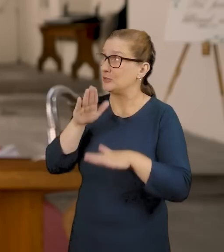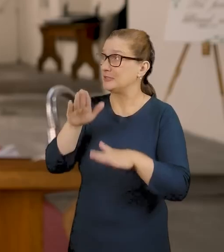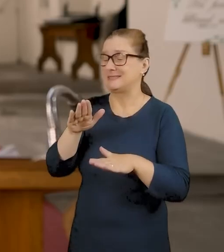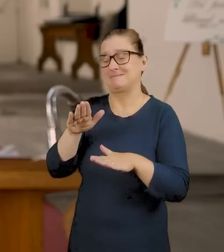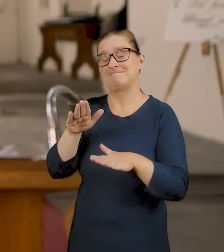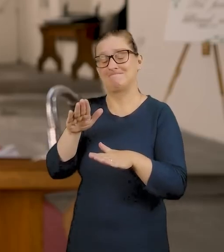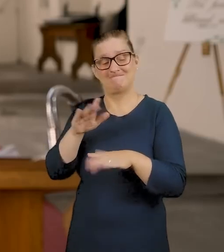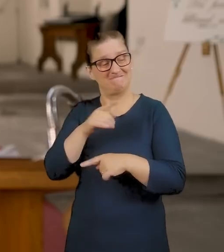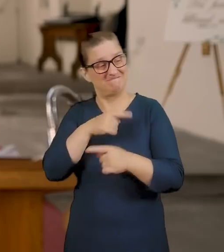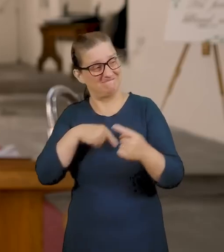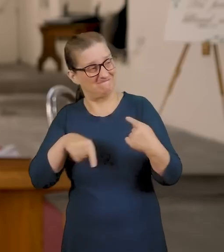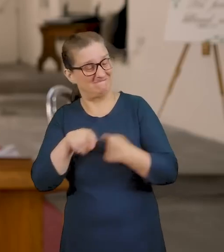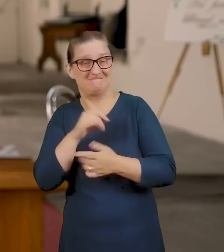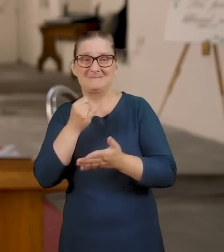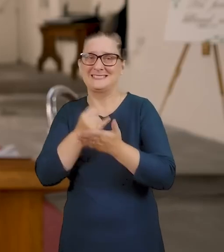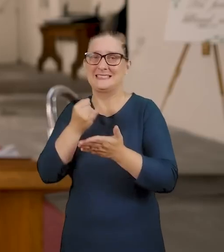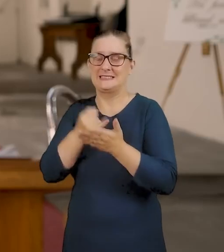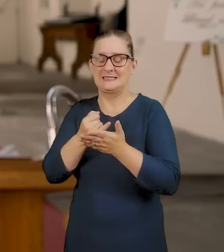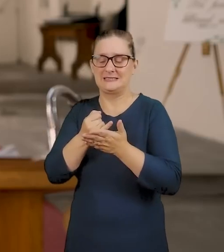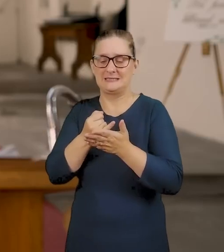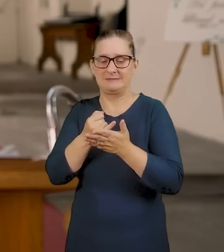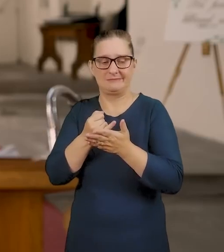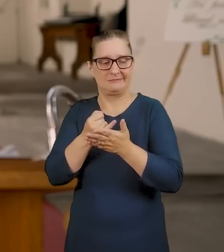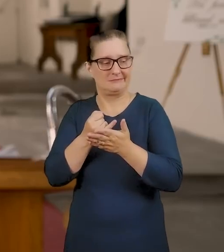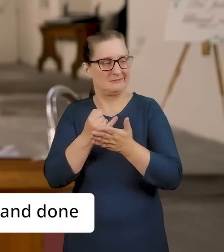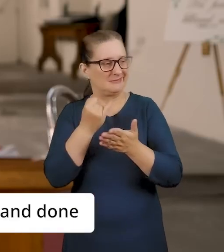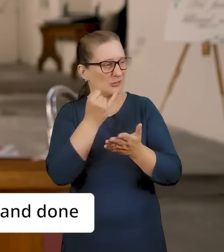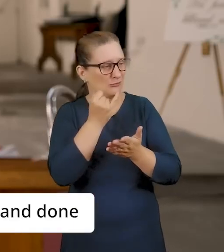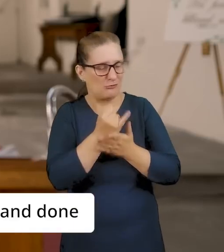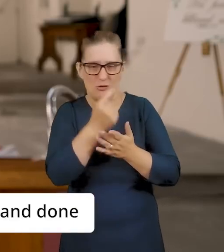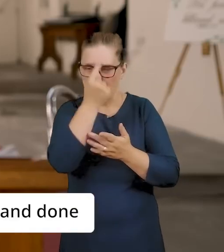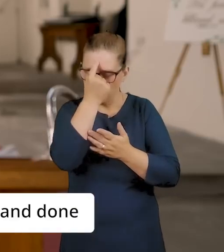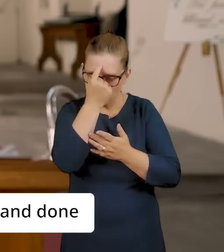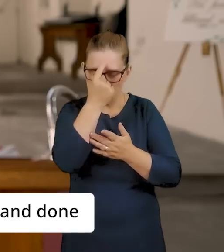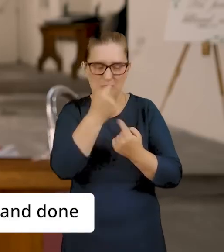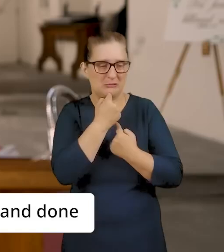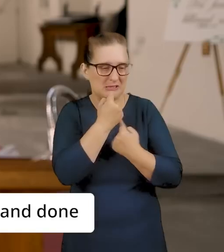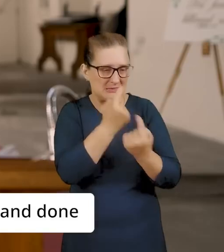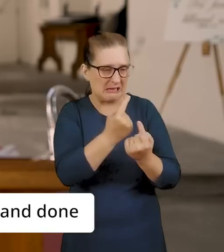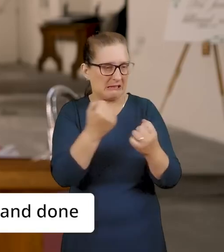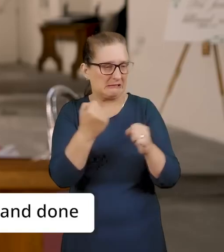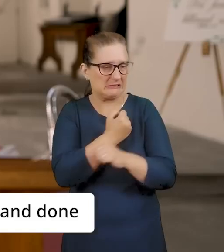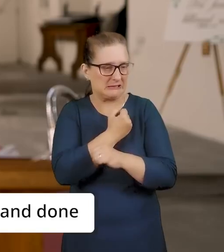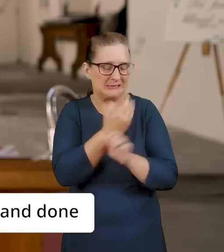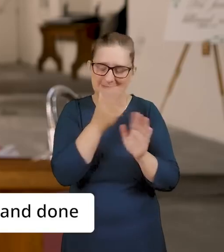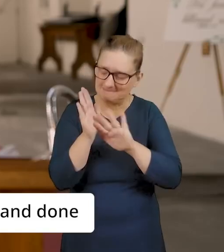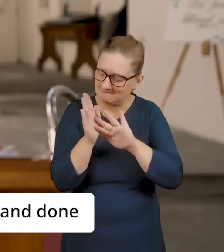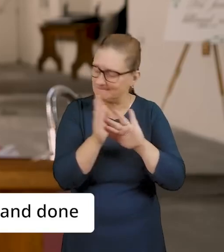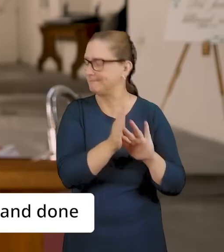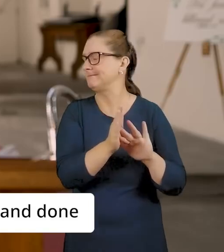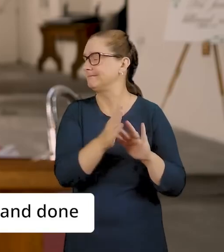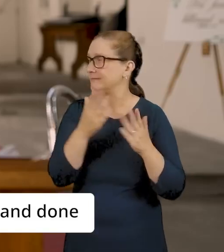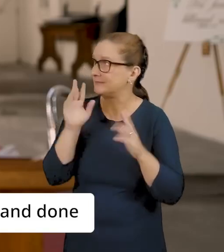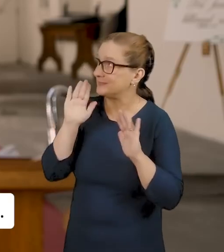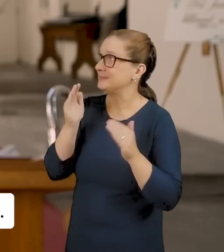God of mercy, we acknowledge that we are all sinners. We turn from the wrong that we have thought and said